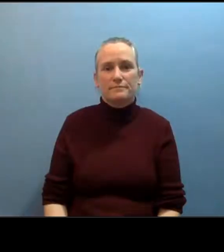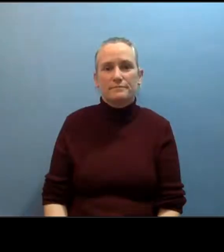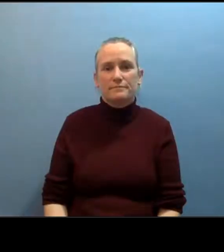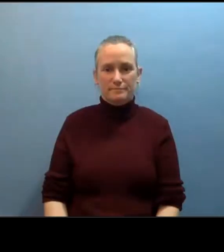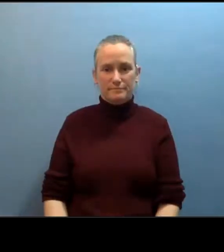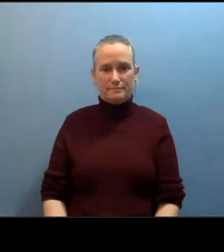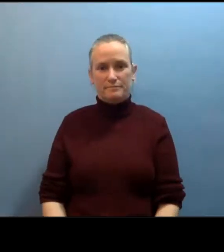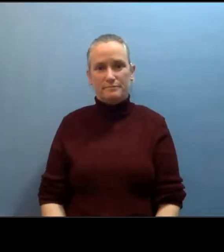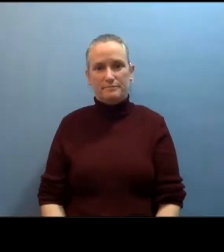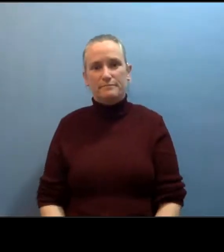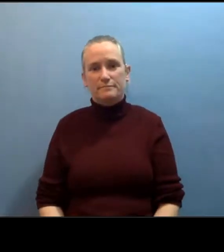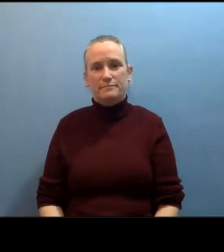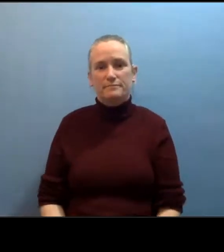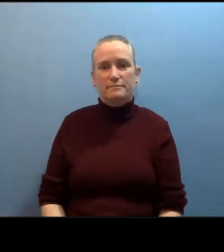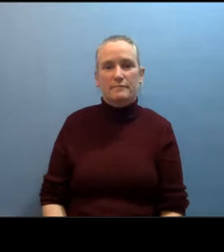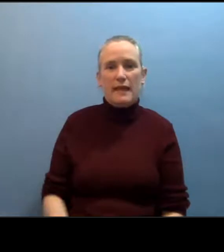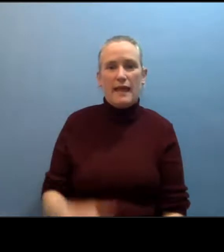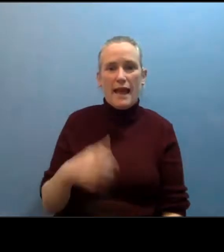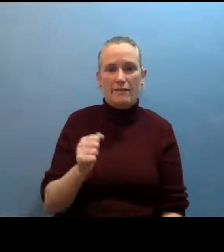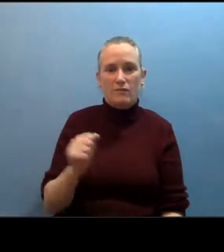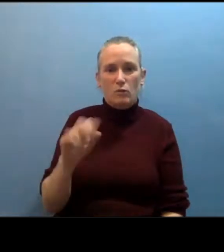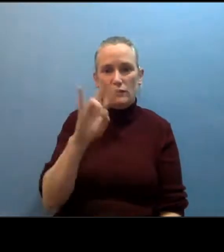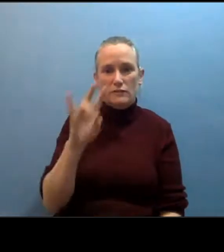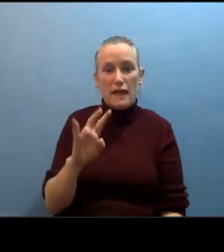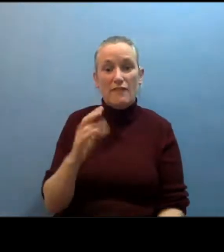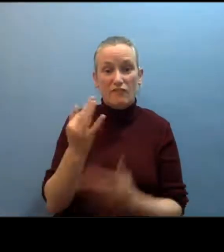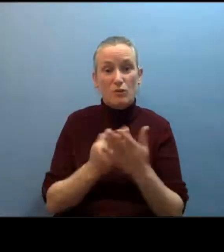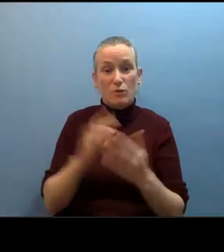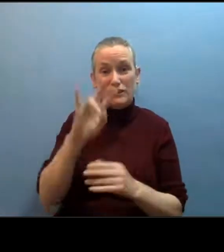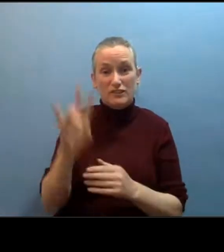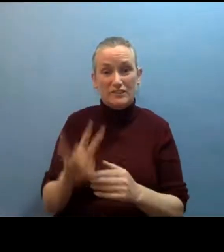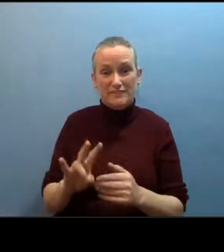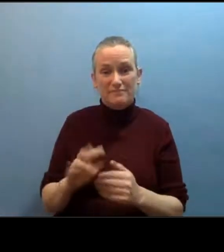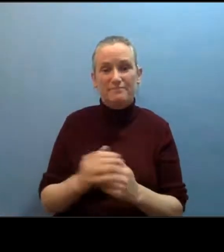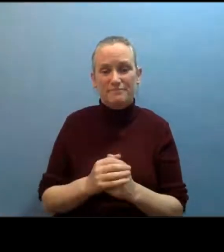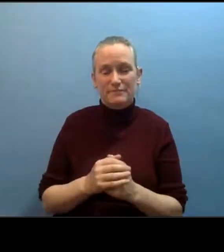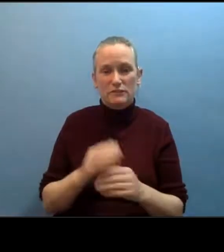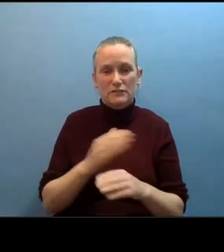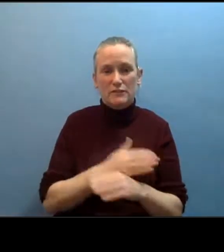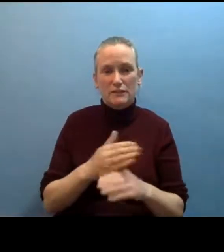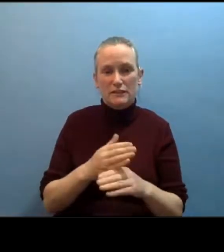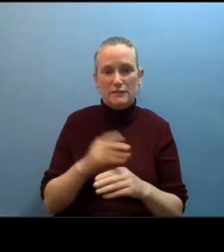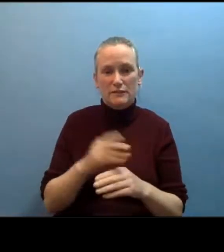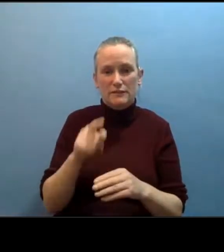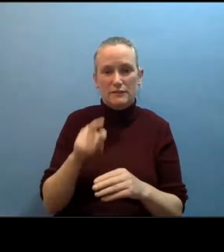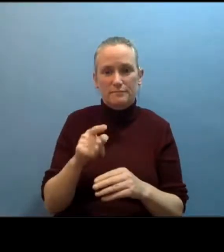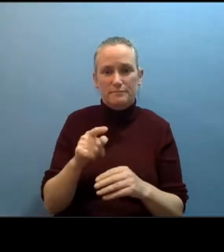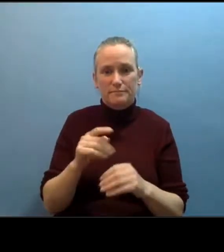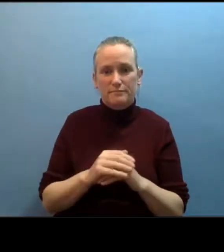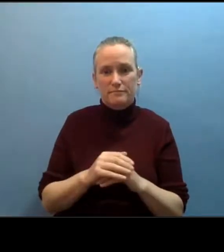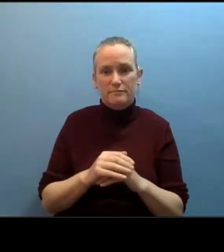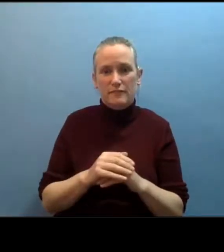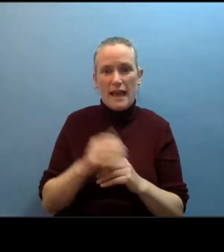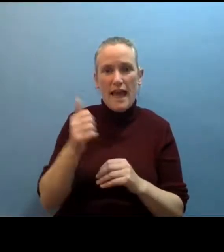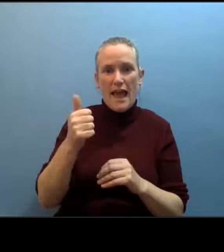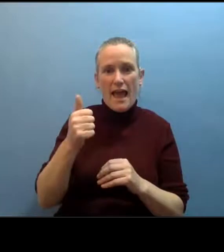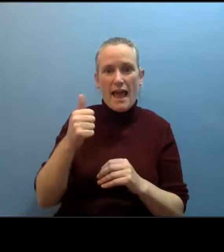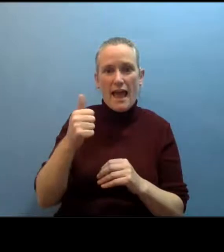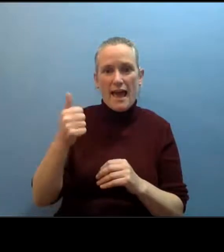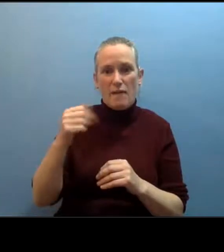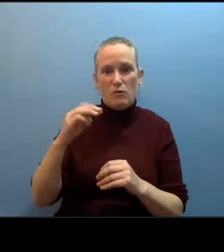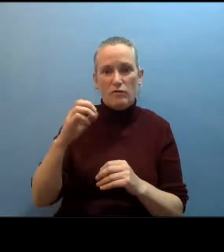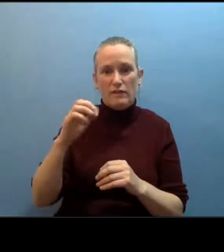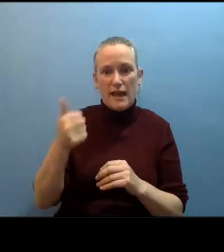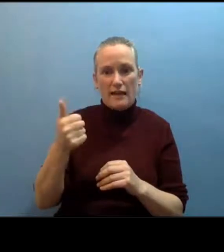So I've got a few questions here. I'll start with this one that has come in from Anna Maria about